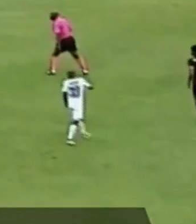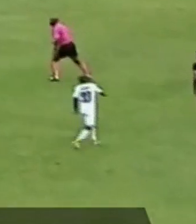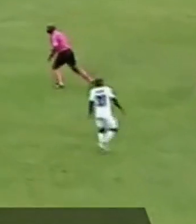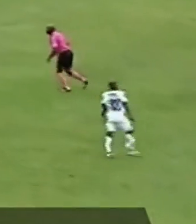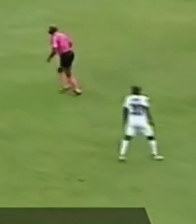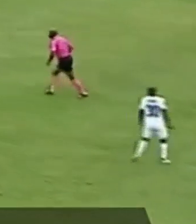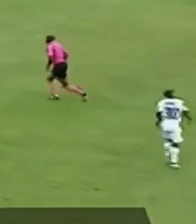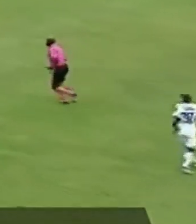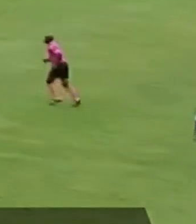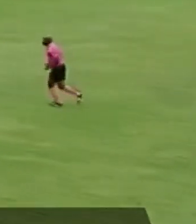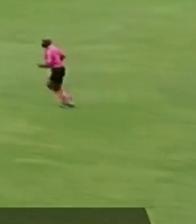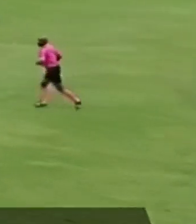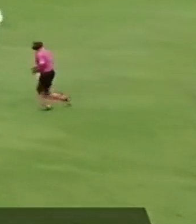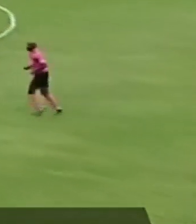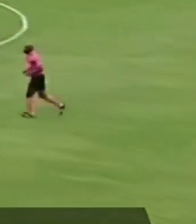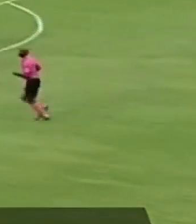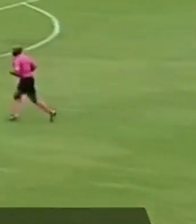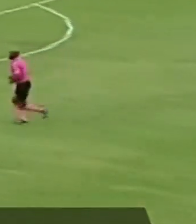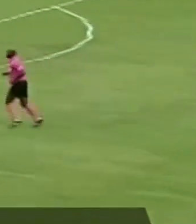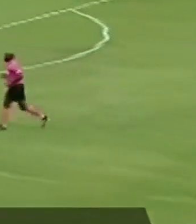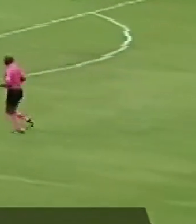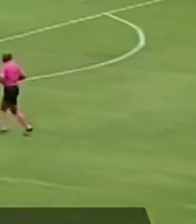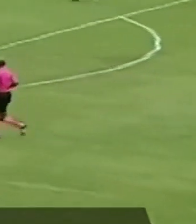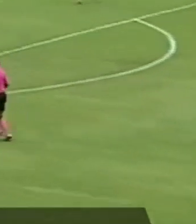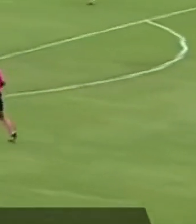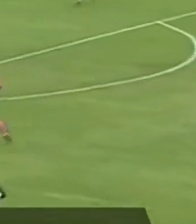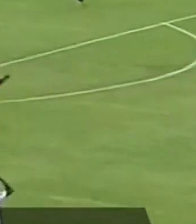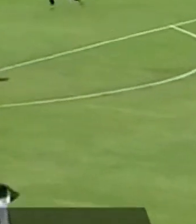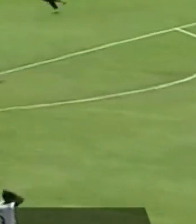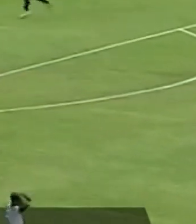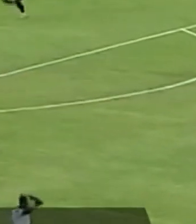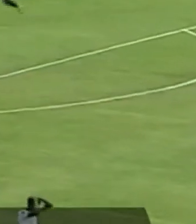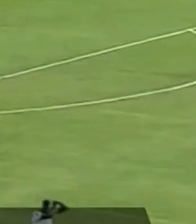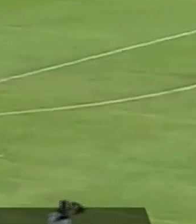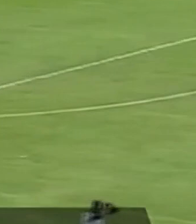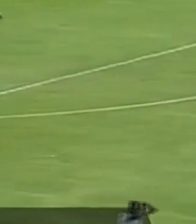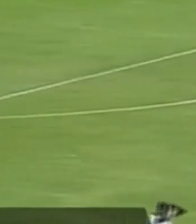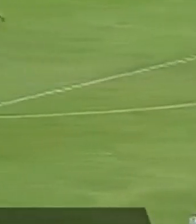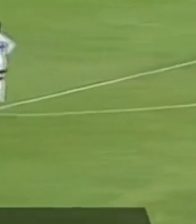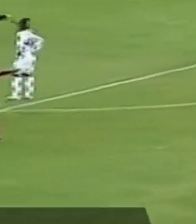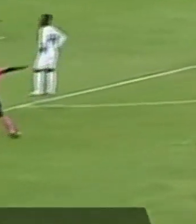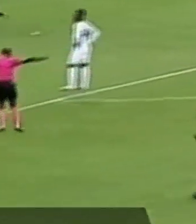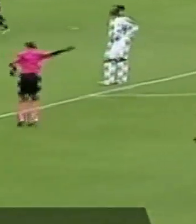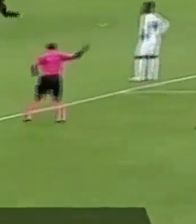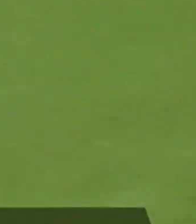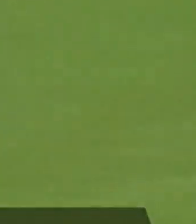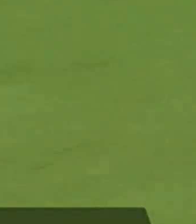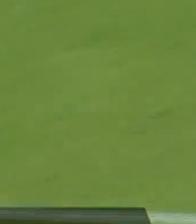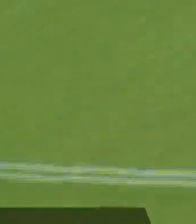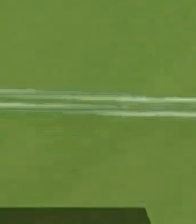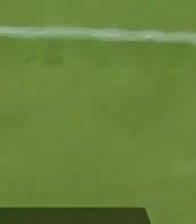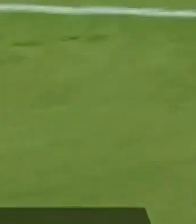out Tava Matlava from these sort of situations. Still Matlava! 2-0!